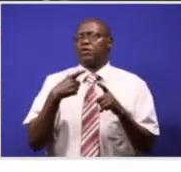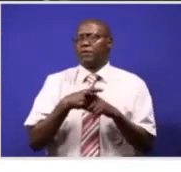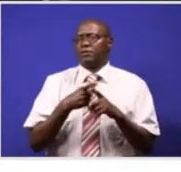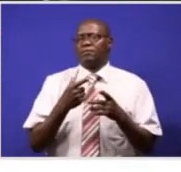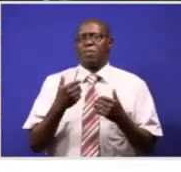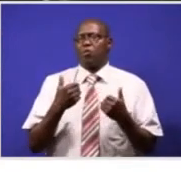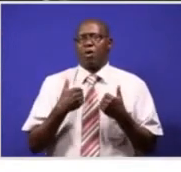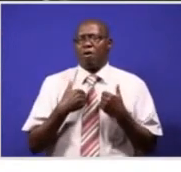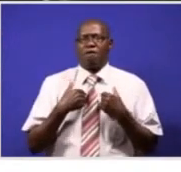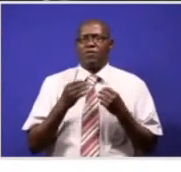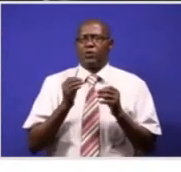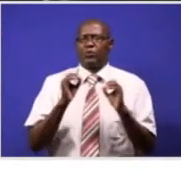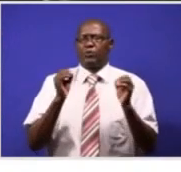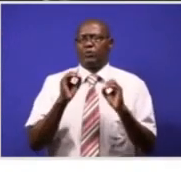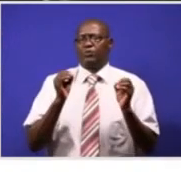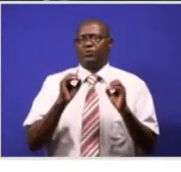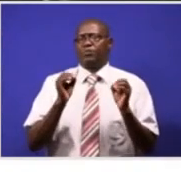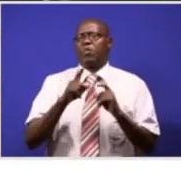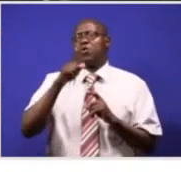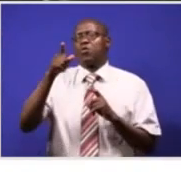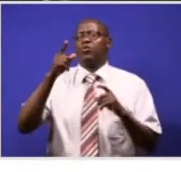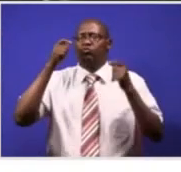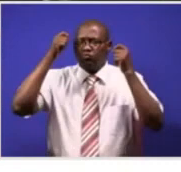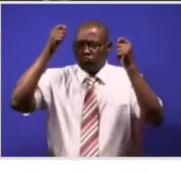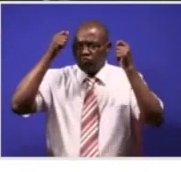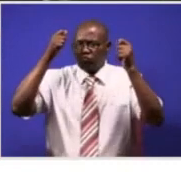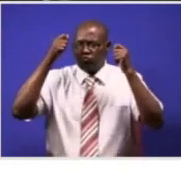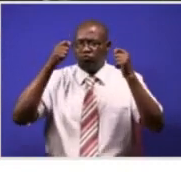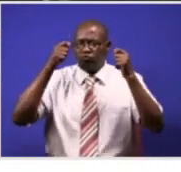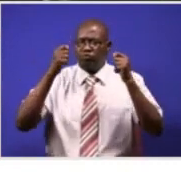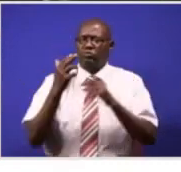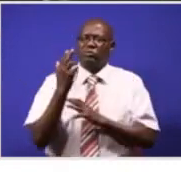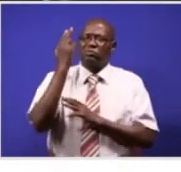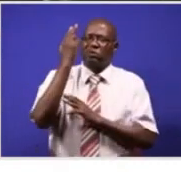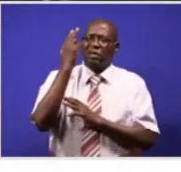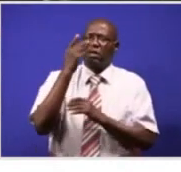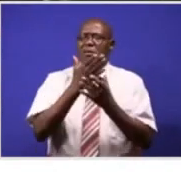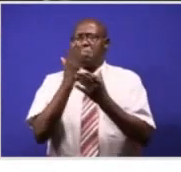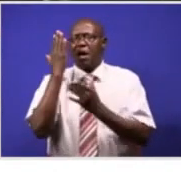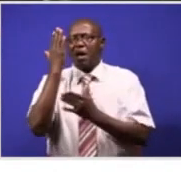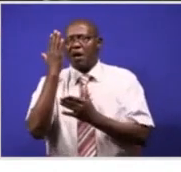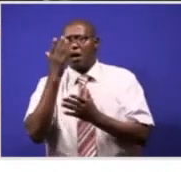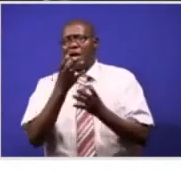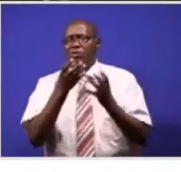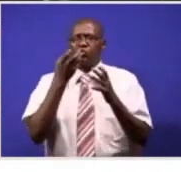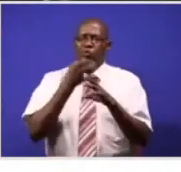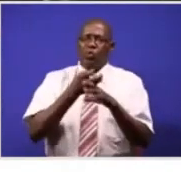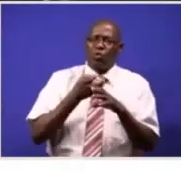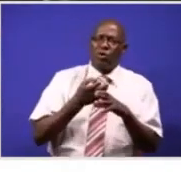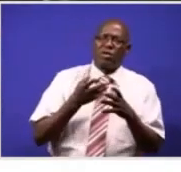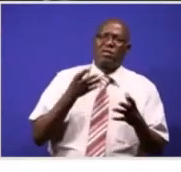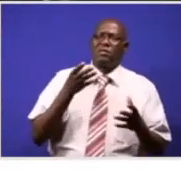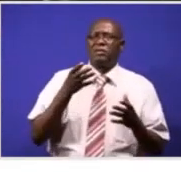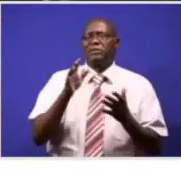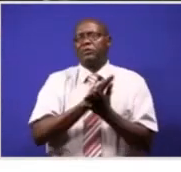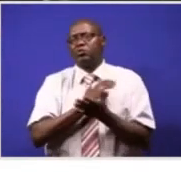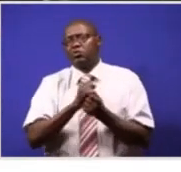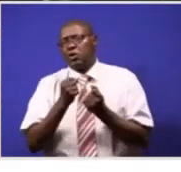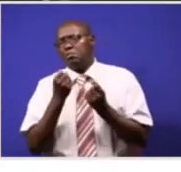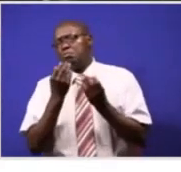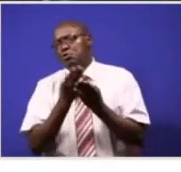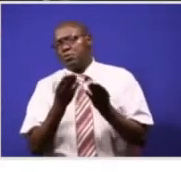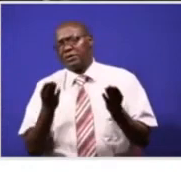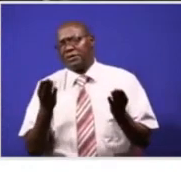have to go to the streets, carry weapons, hit people, destroy